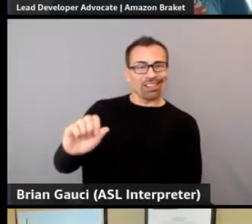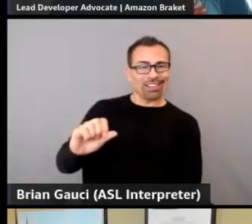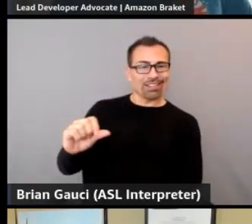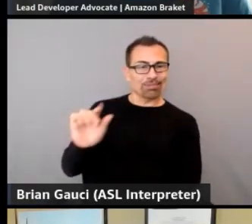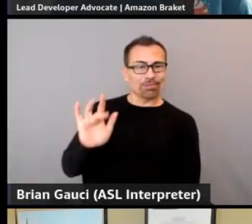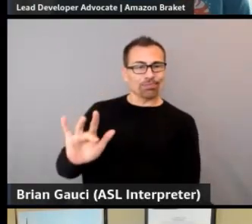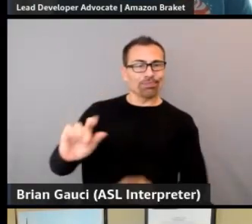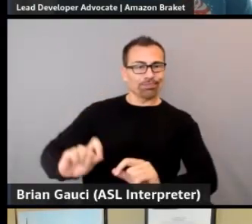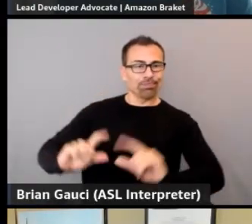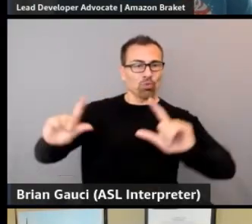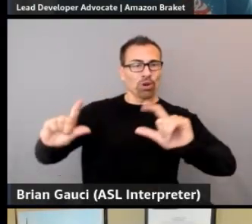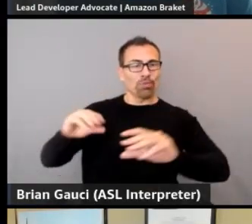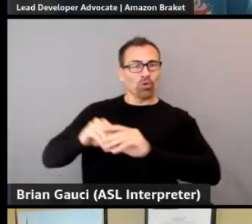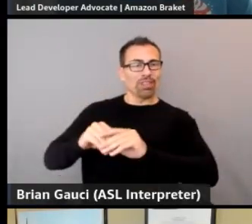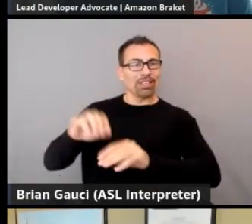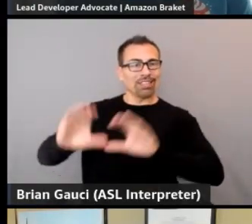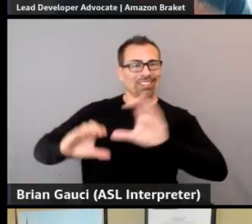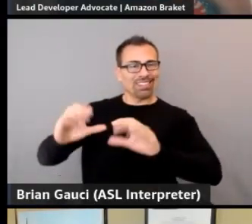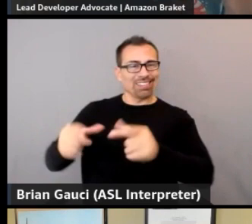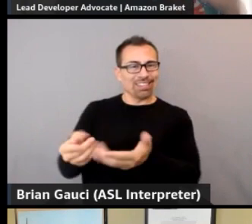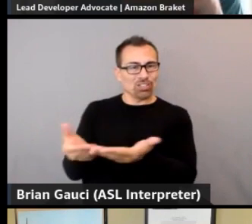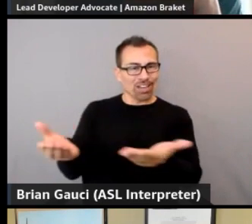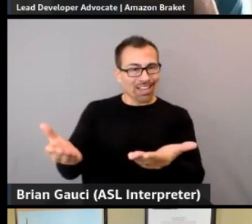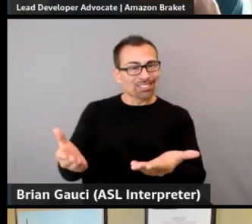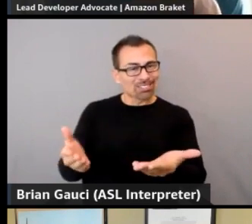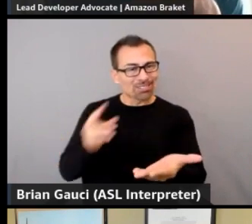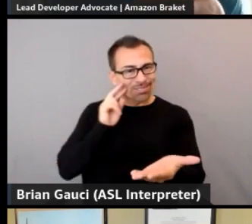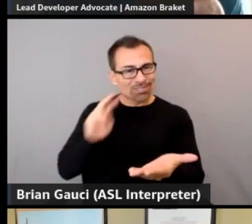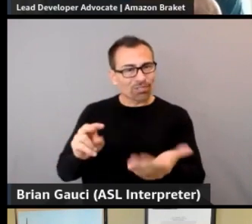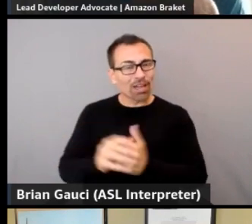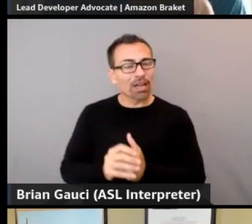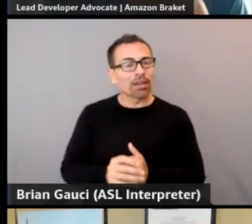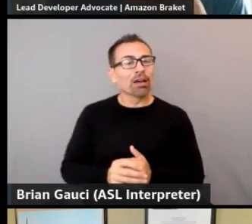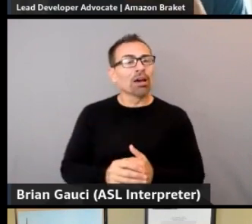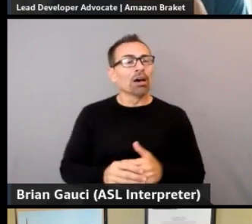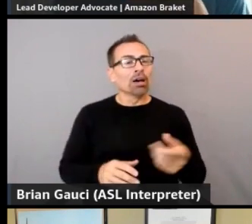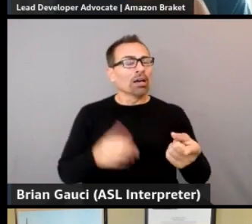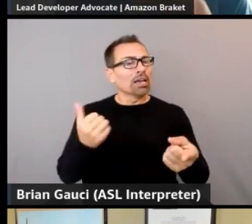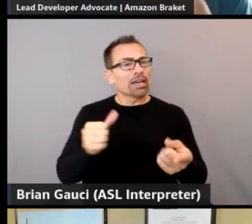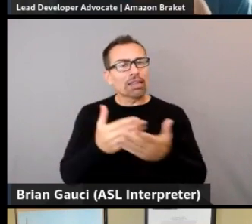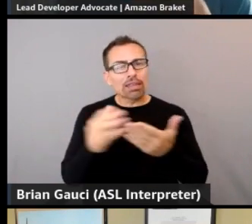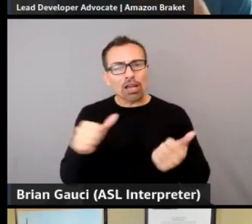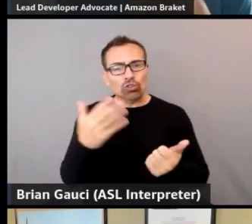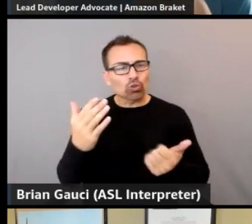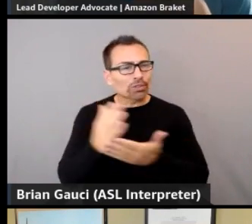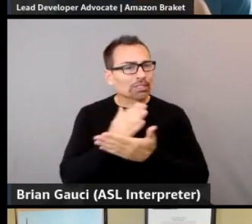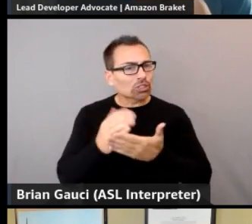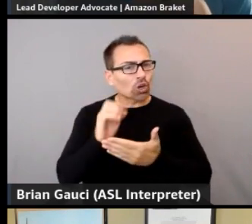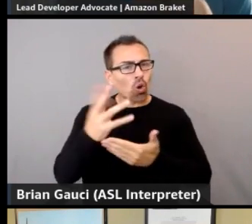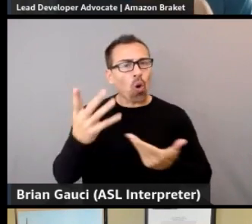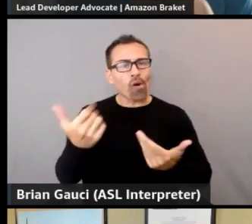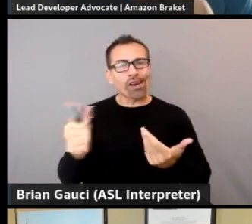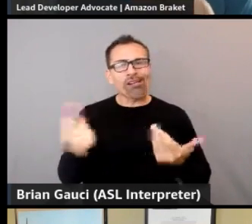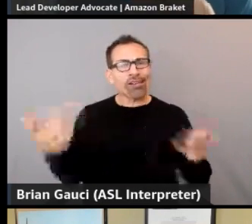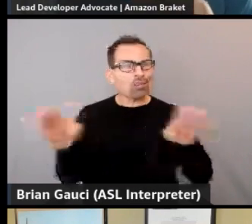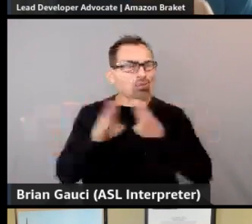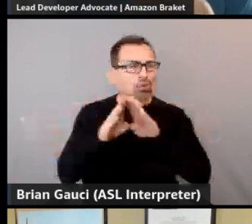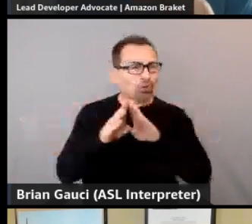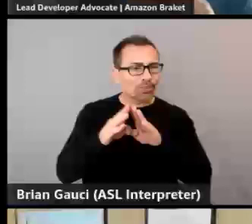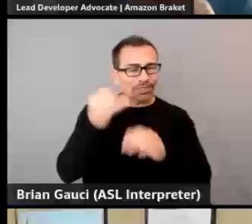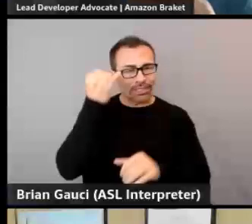for that. Was there anything else you kind of wanted to share in your demo, or any other closing thoughts, Corvidian? Yeah, so generally,